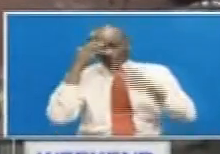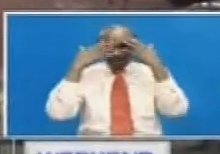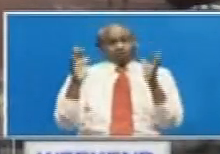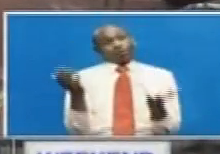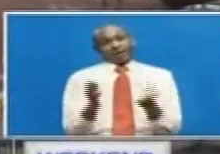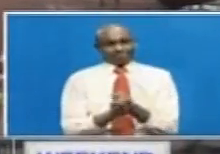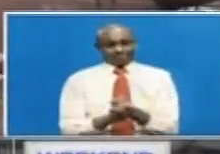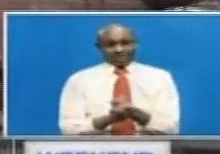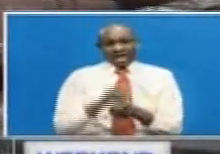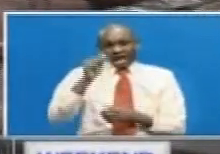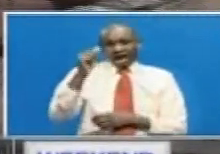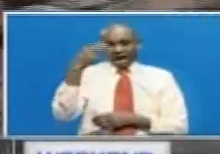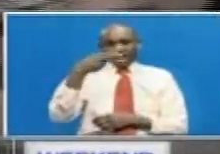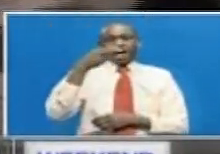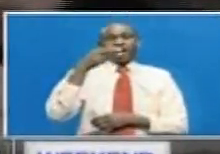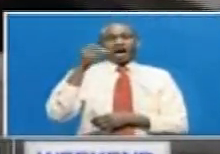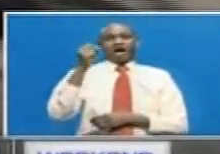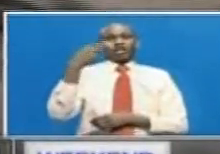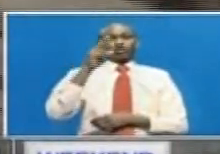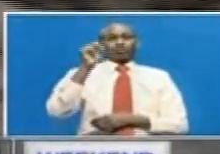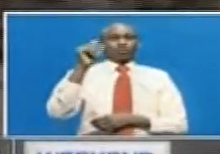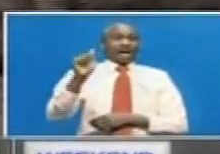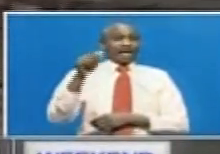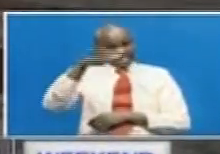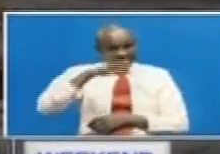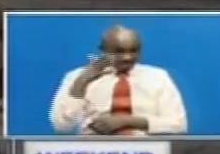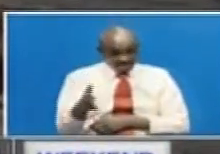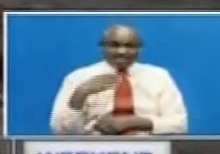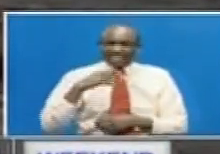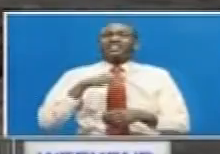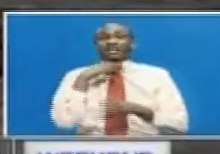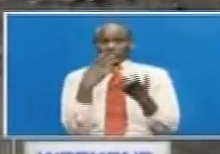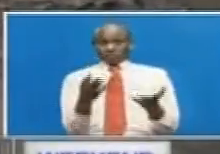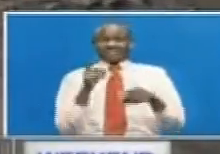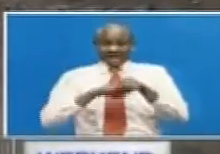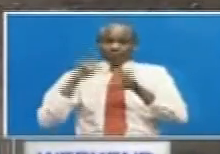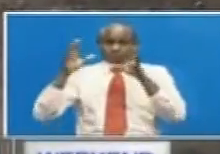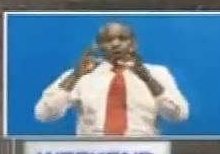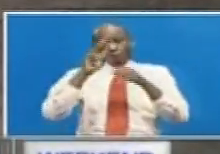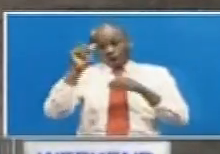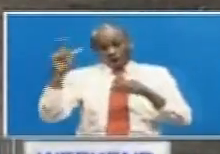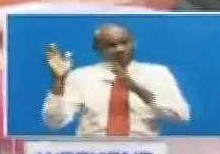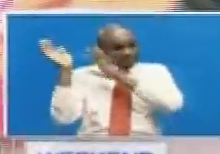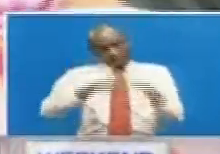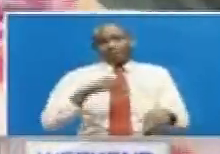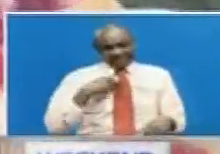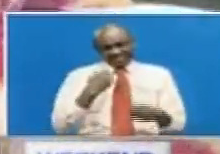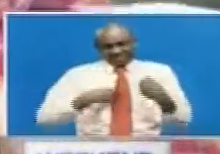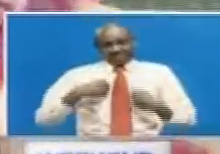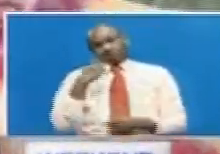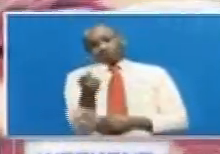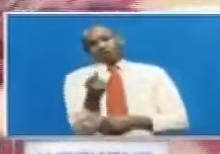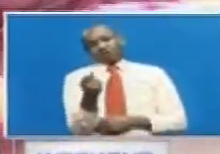In Ashura area of Kisauni, a family escaped death and injury after a wall collapsed as they slept. Twende